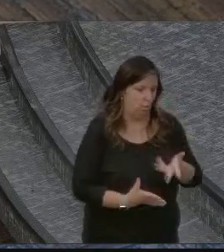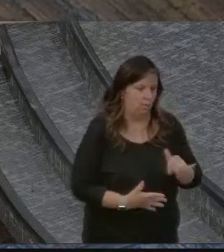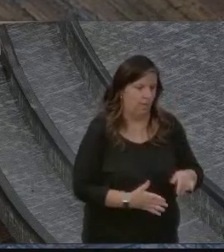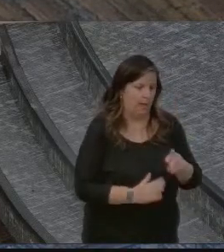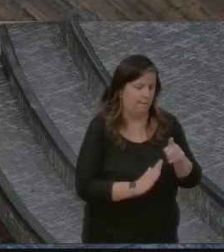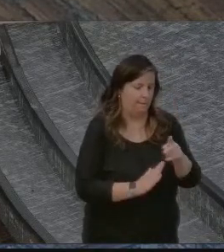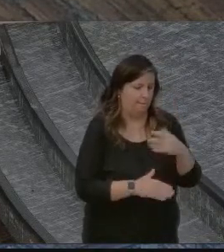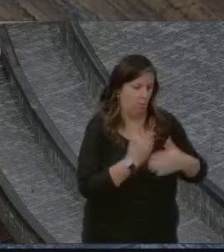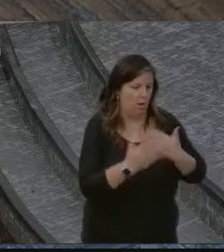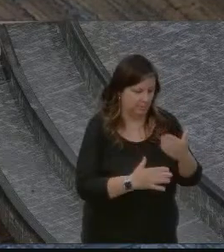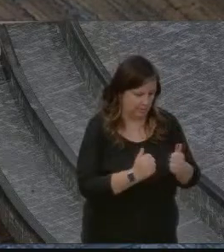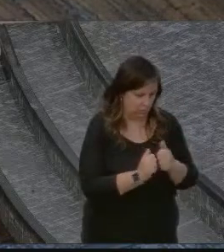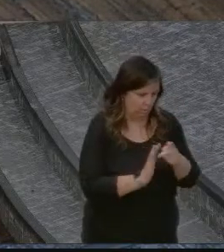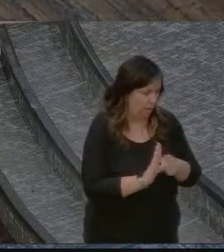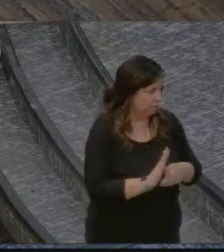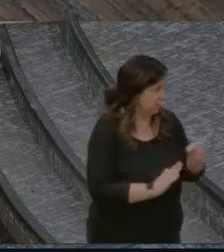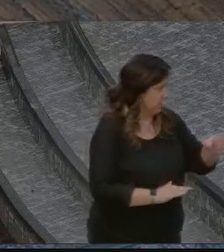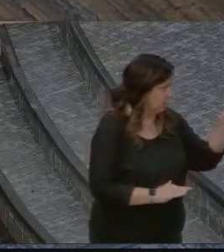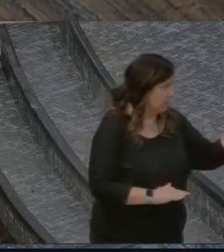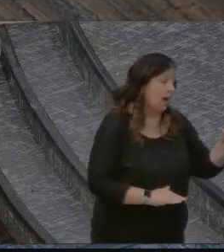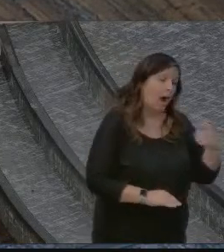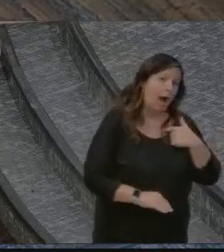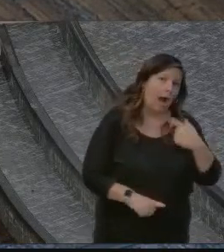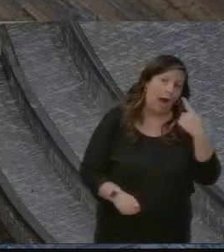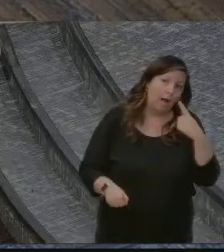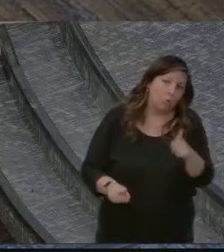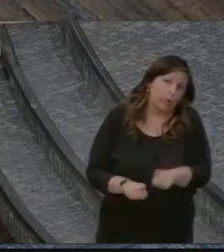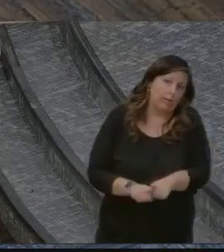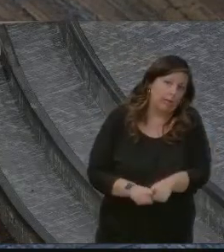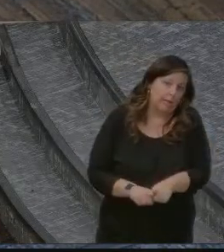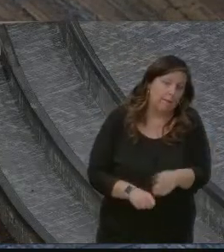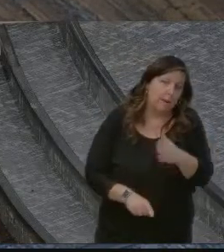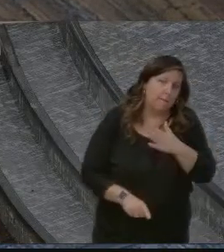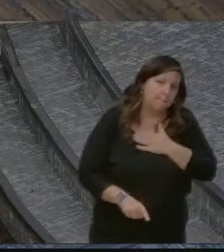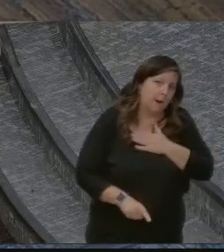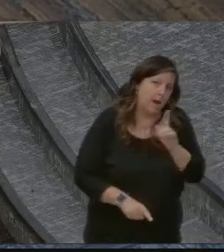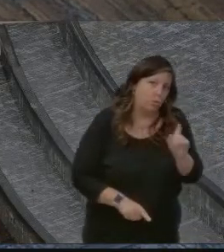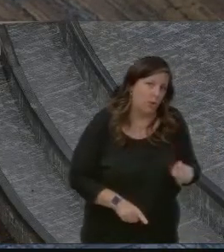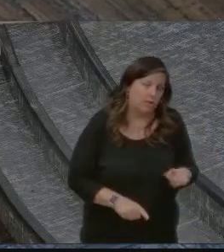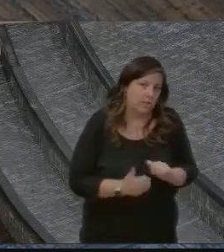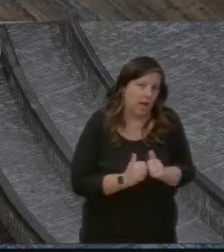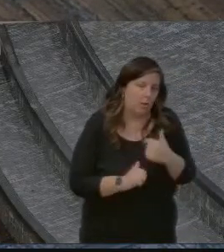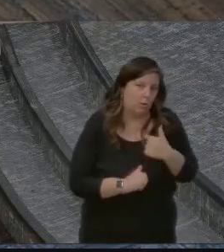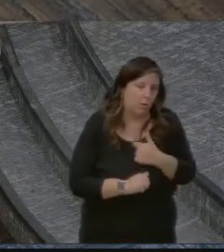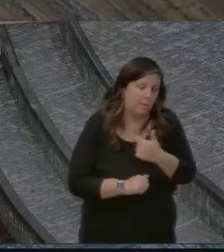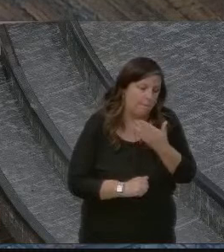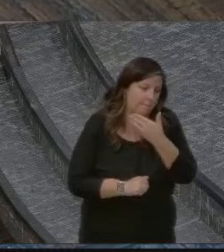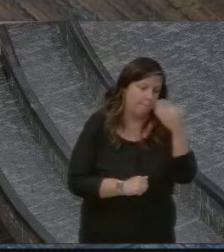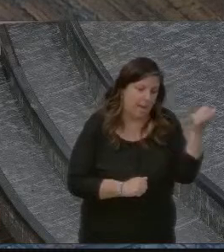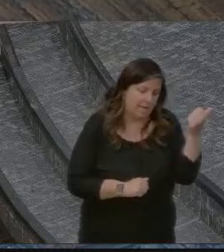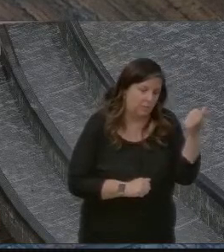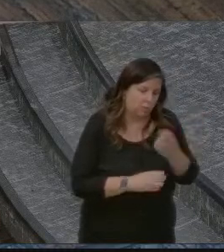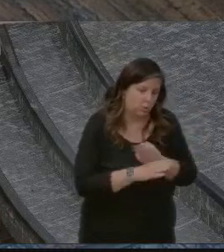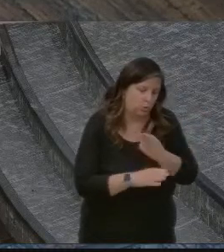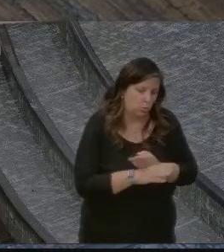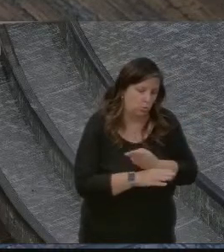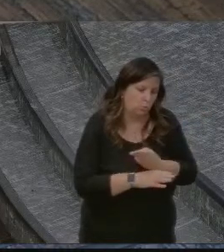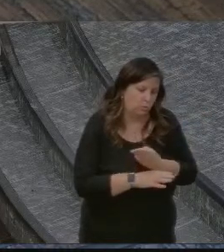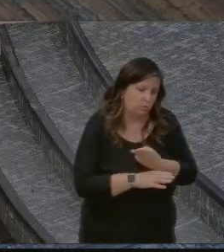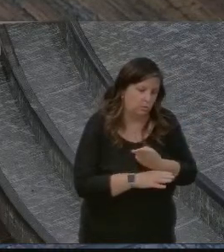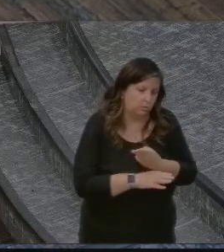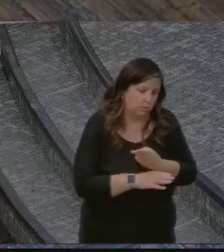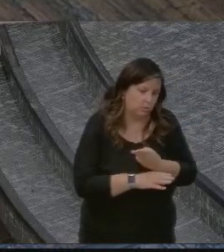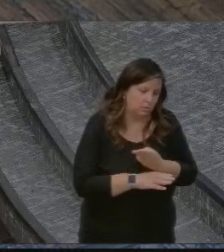Yes, I agree. I guess my question would be, how do we best make use of getting those definitions from the